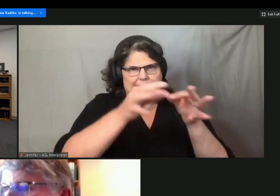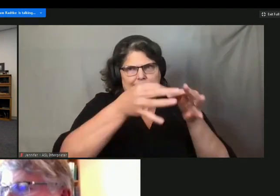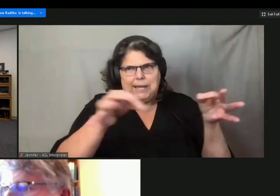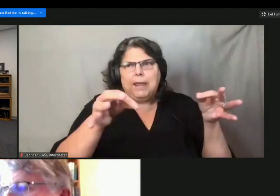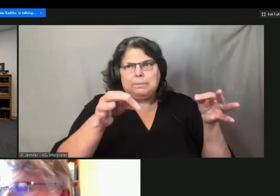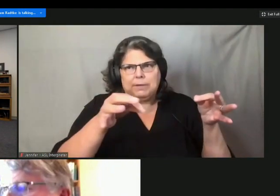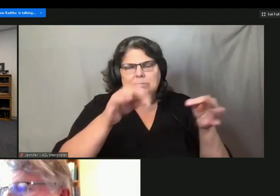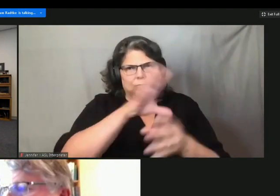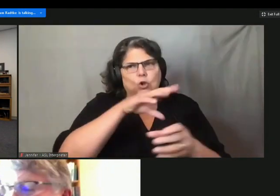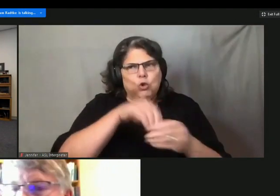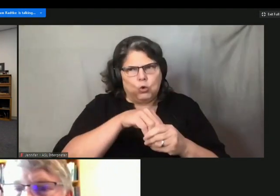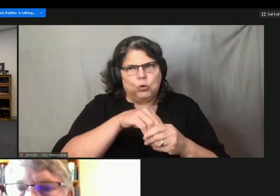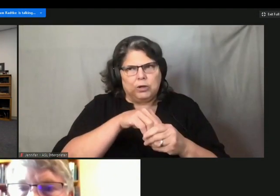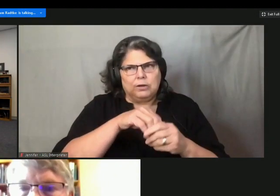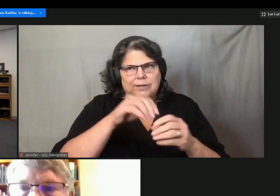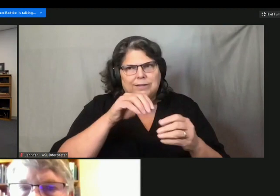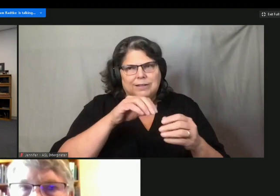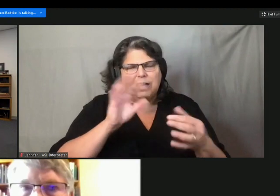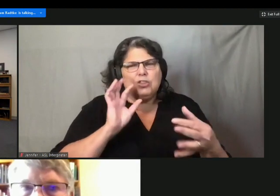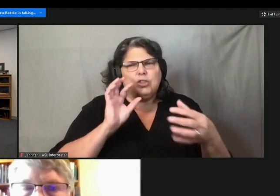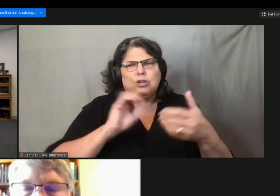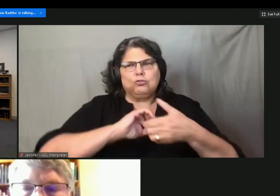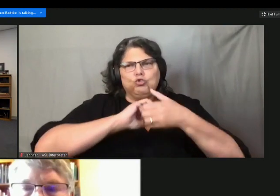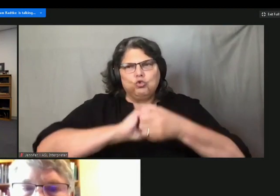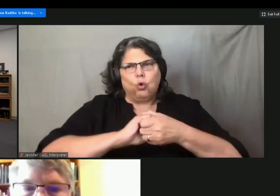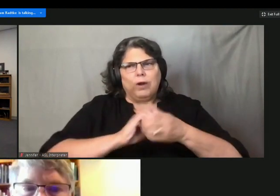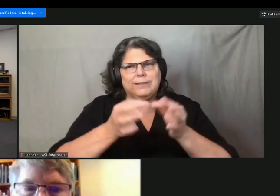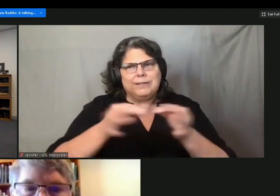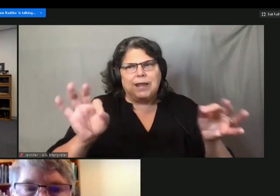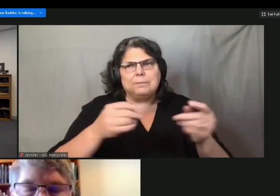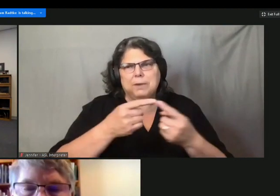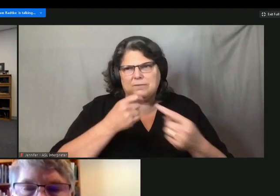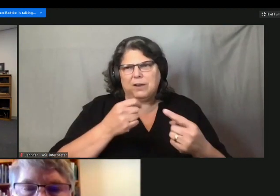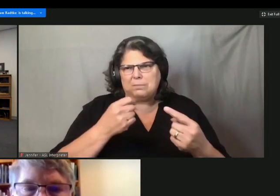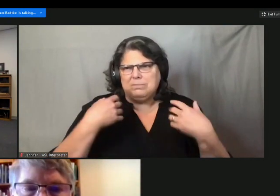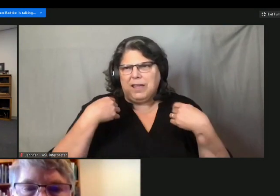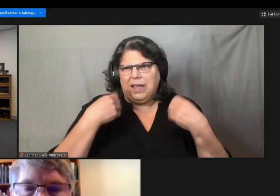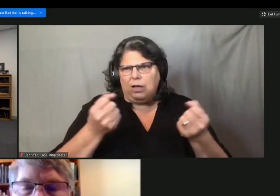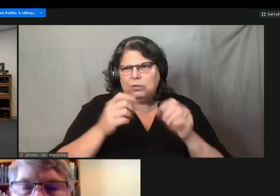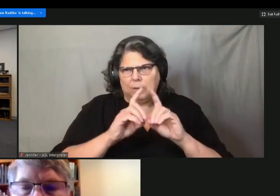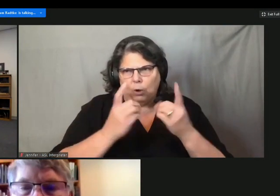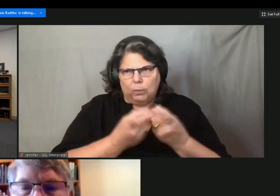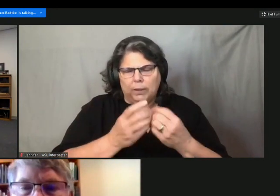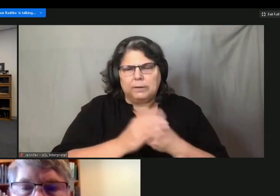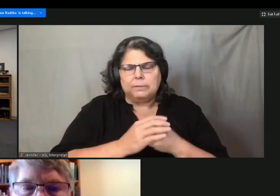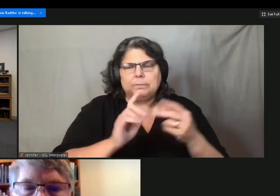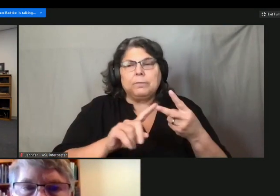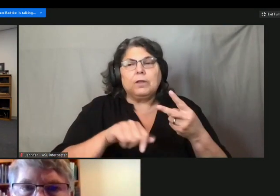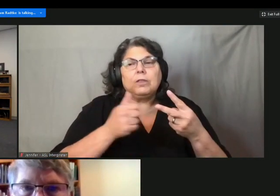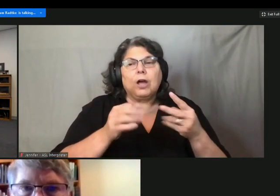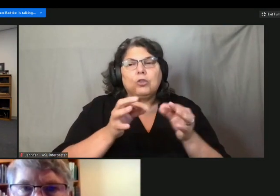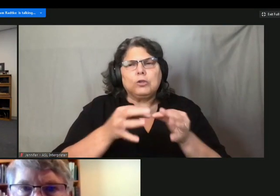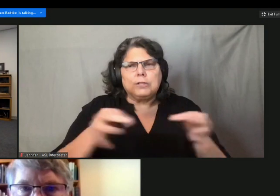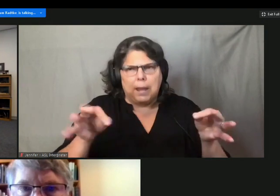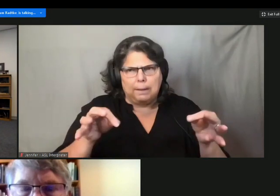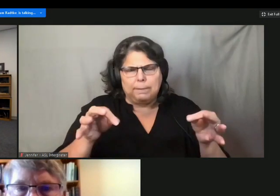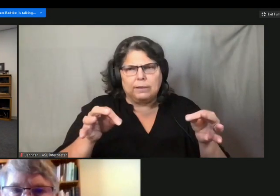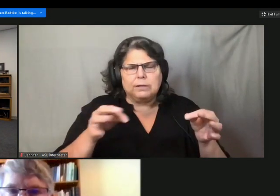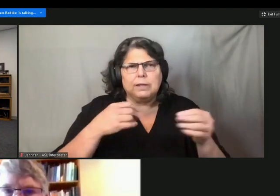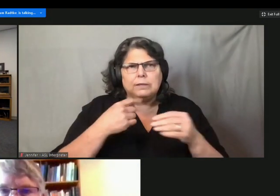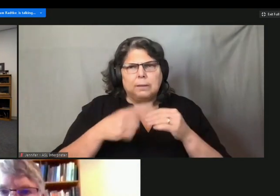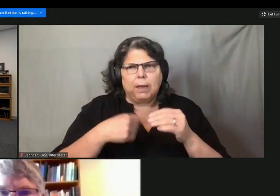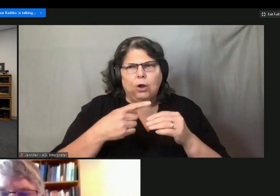the joint statement issued by Health. The other statement, if I recall correctly, is